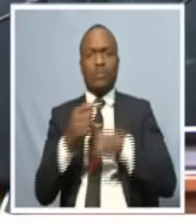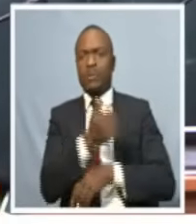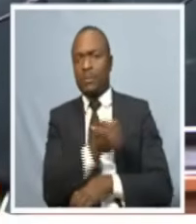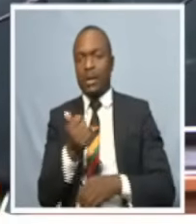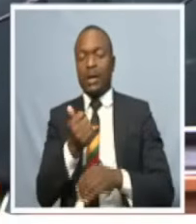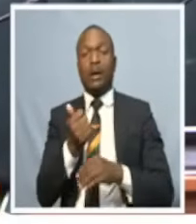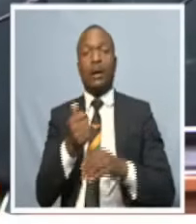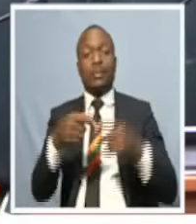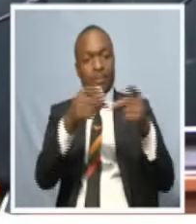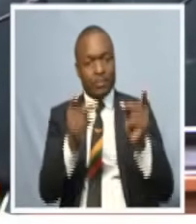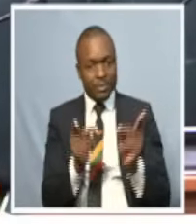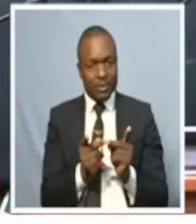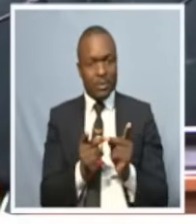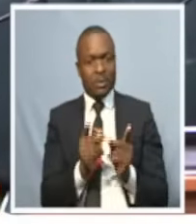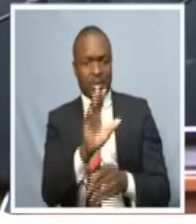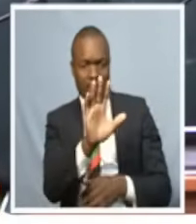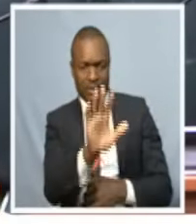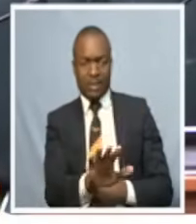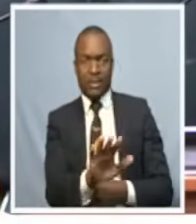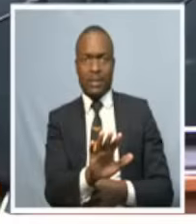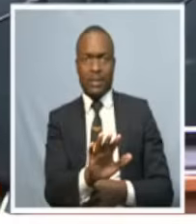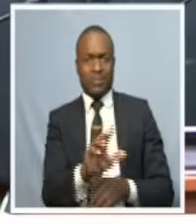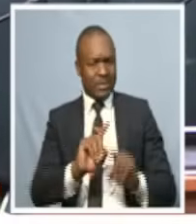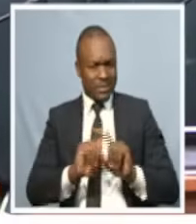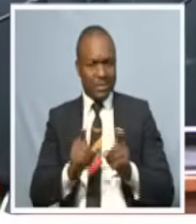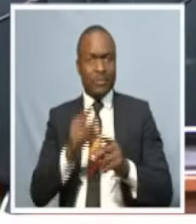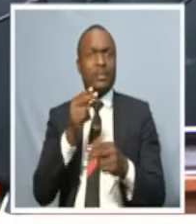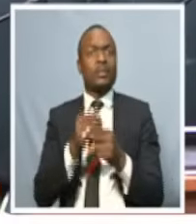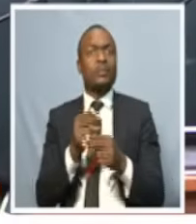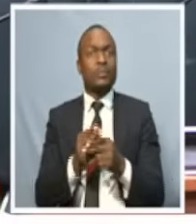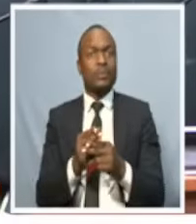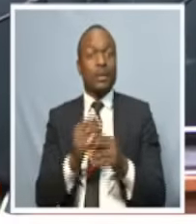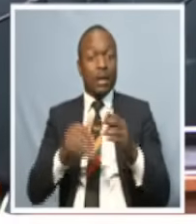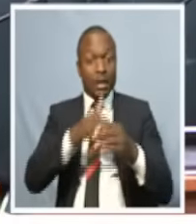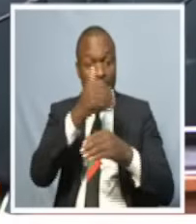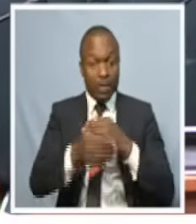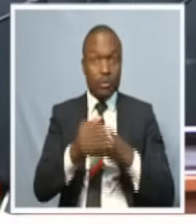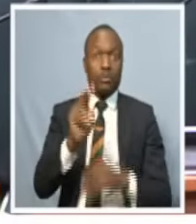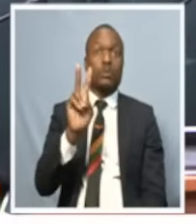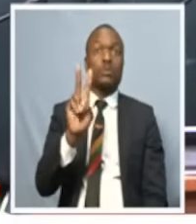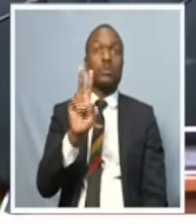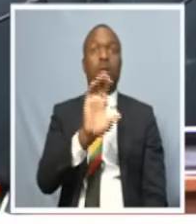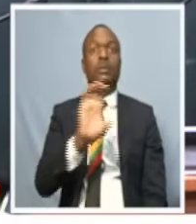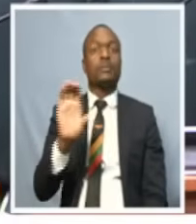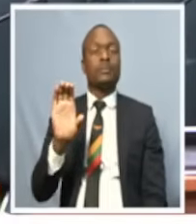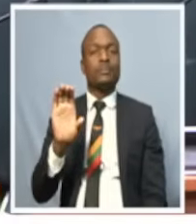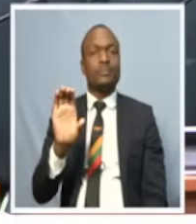region, was the one who was bearing a different name. Out of the 200.